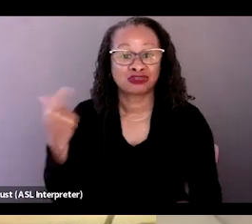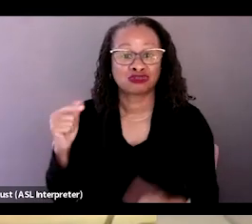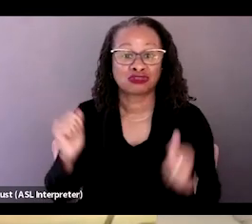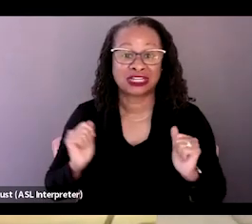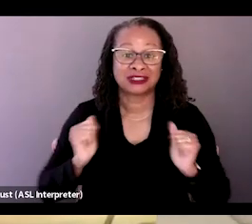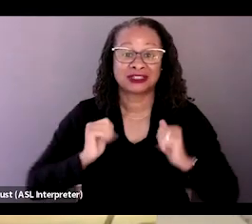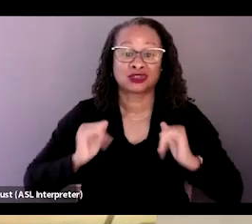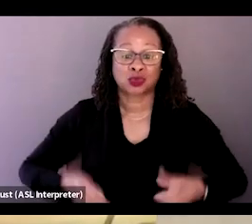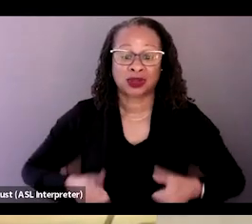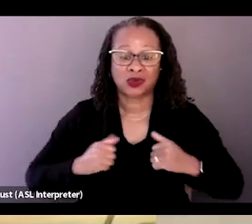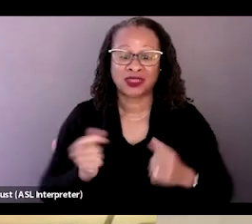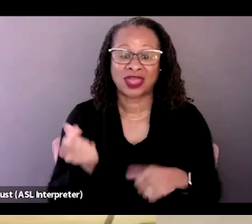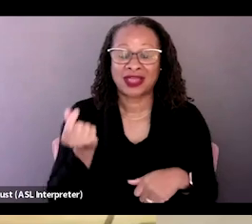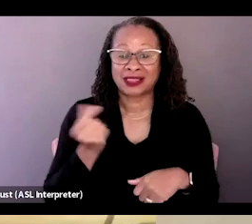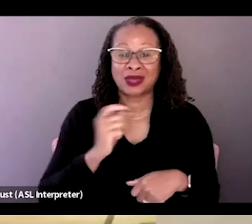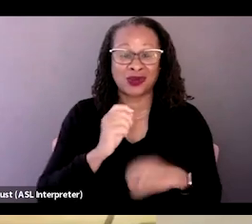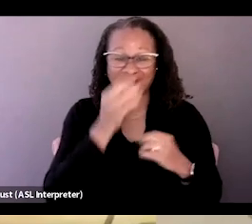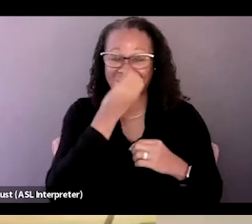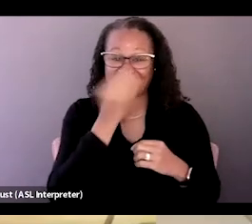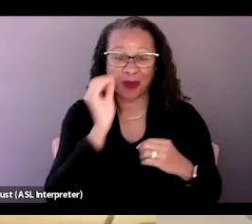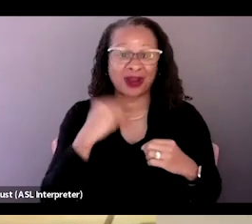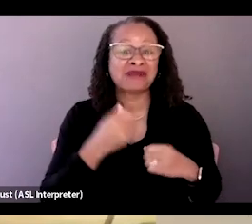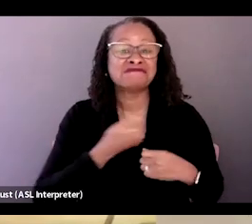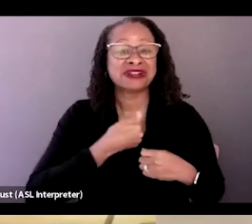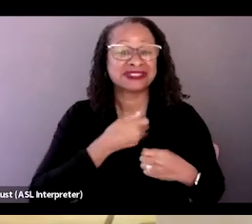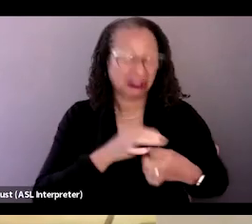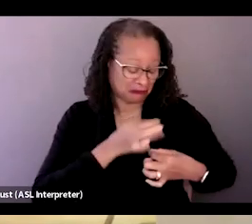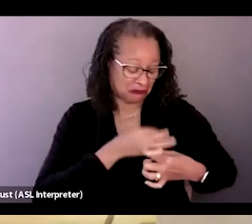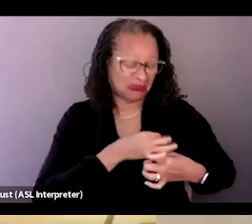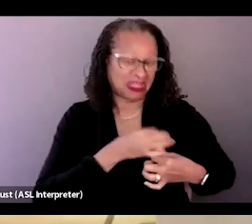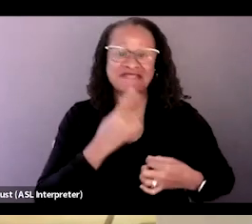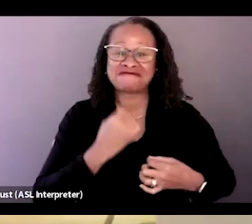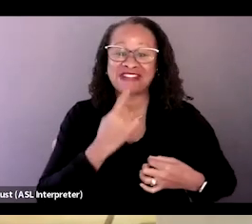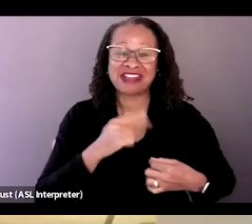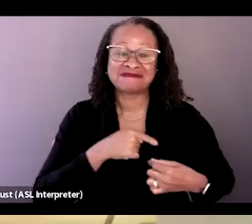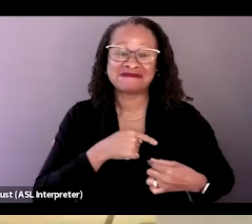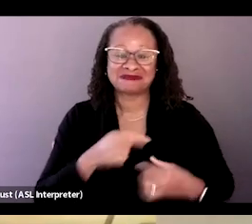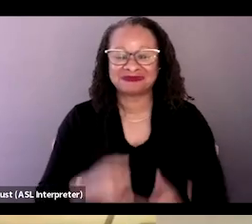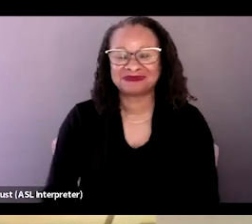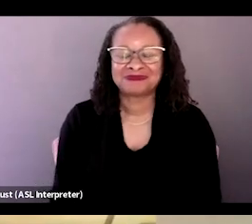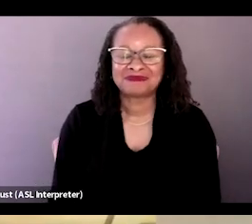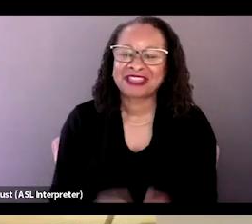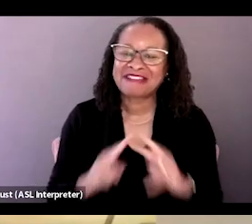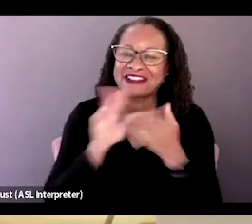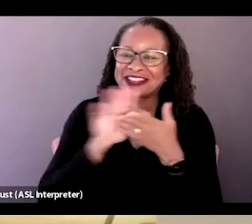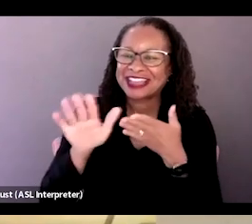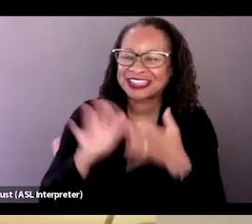little flower that I embroidered myself in red on the jumper. Very nice, very